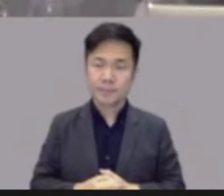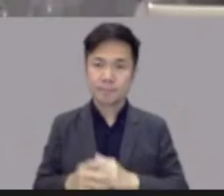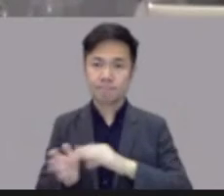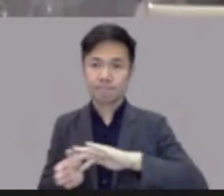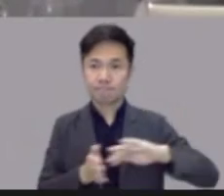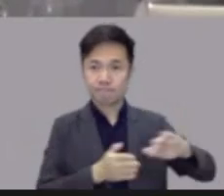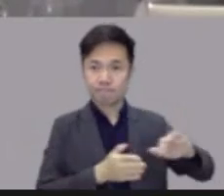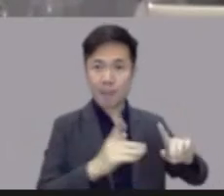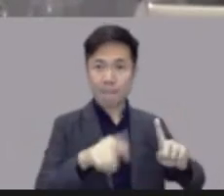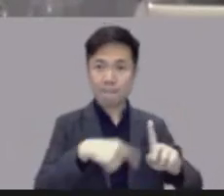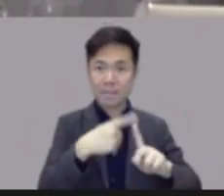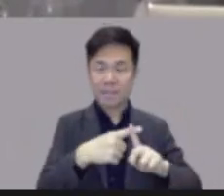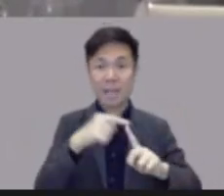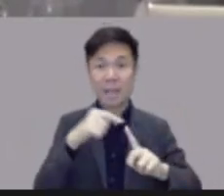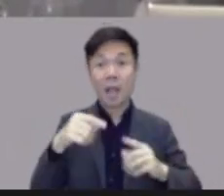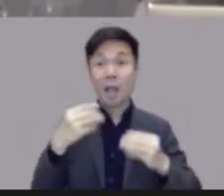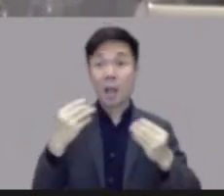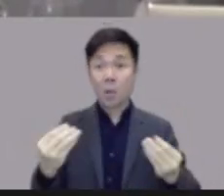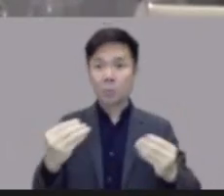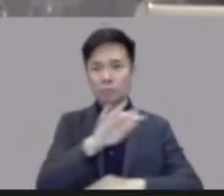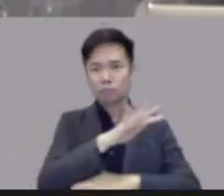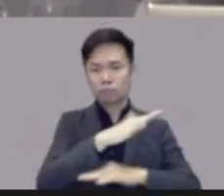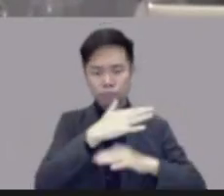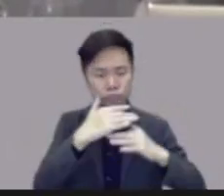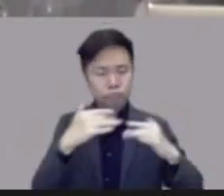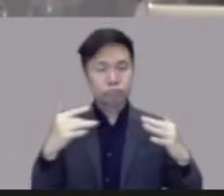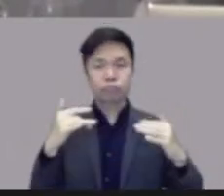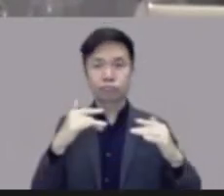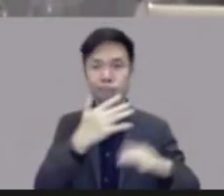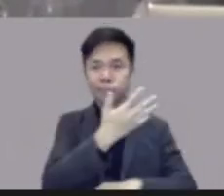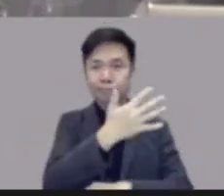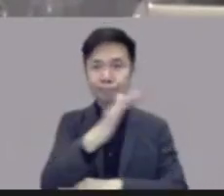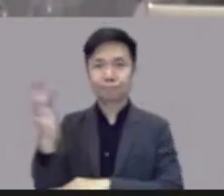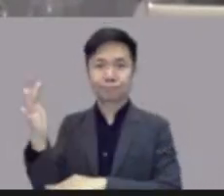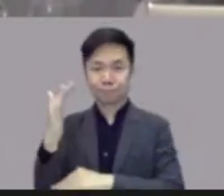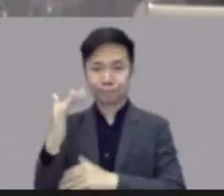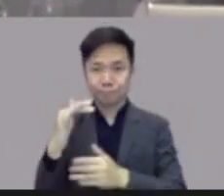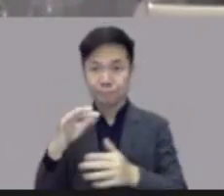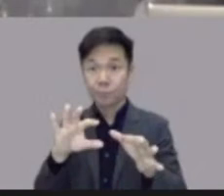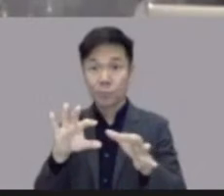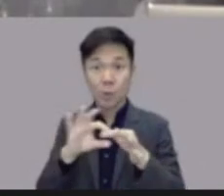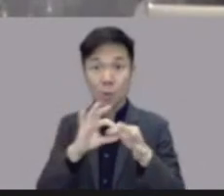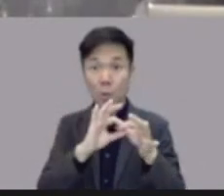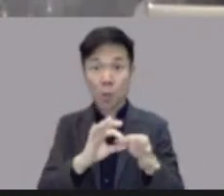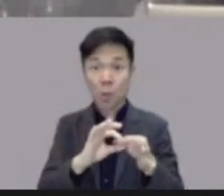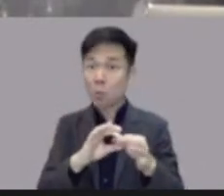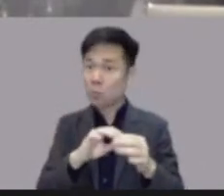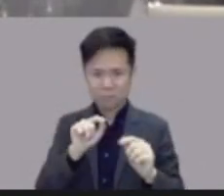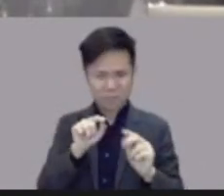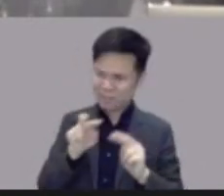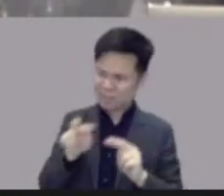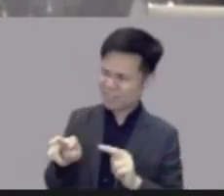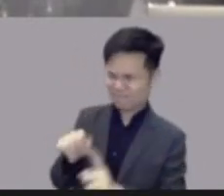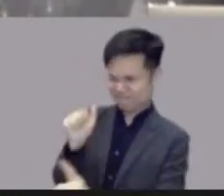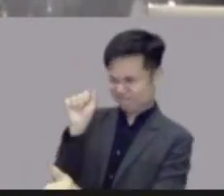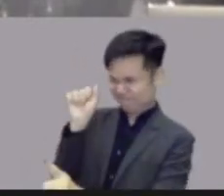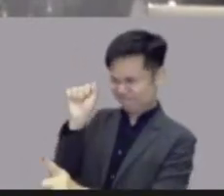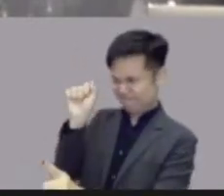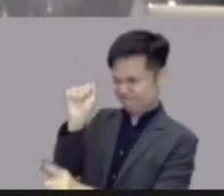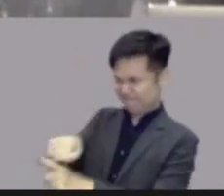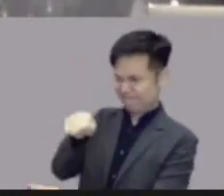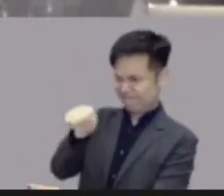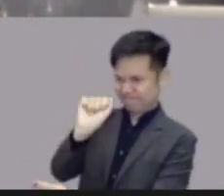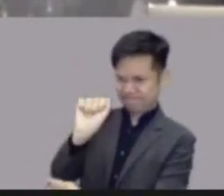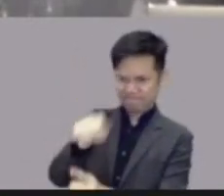based approaches and a Nestle committed to do no harm to the people and the nature stand a better